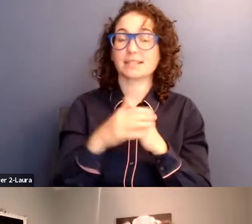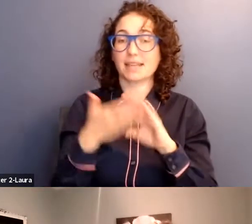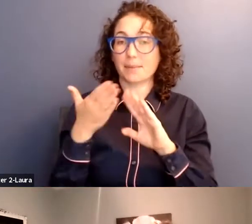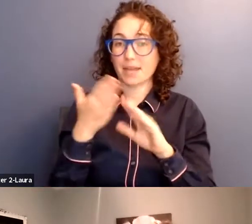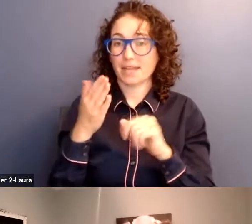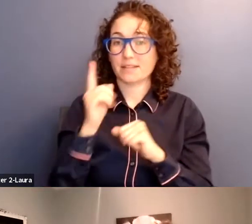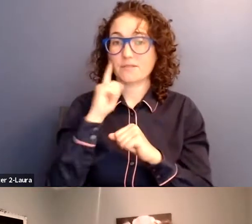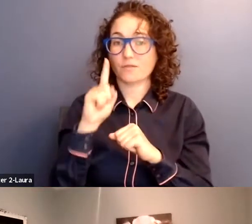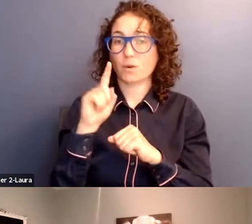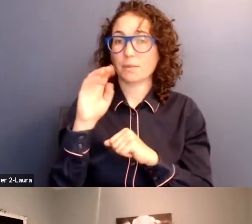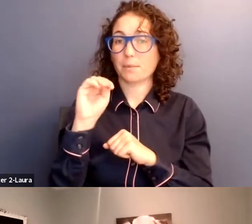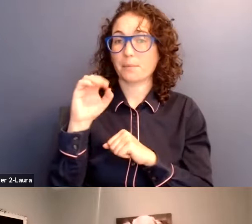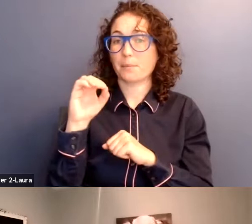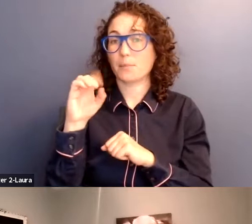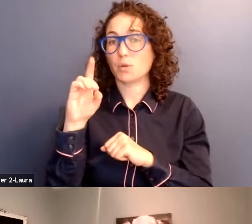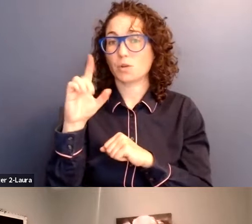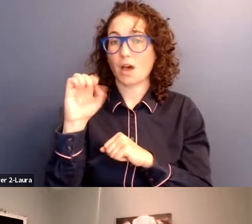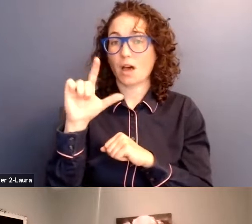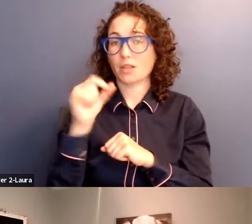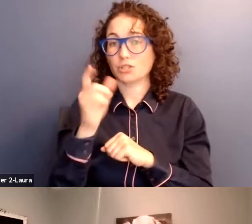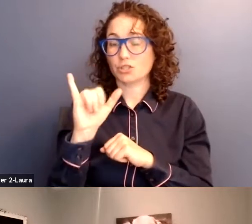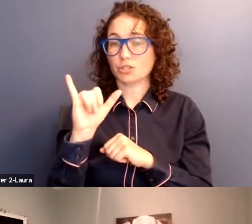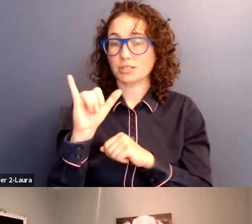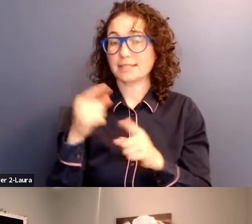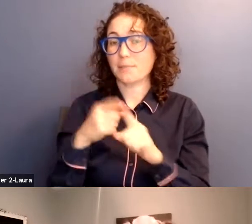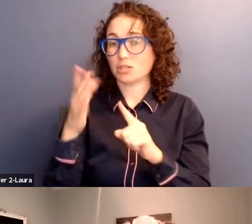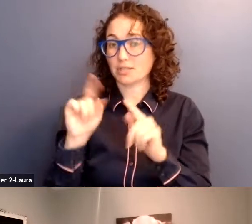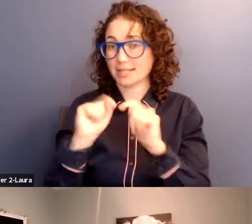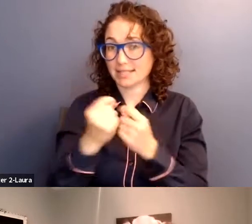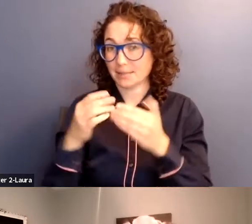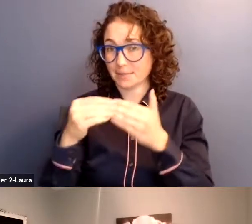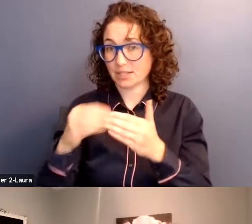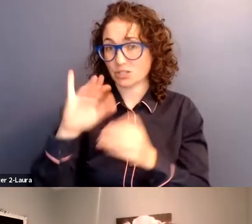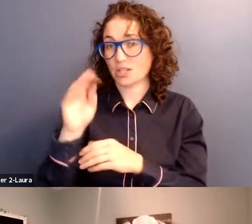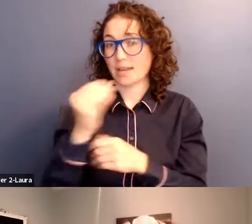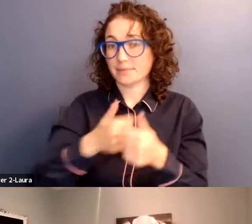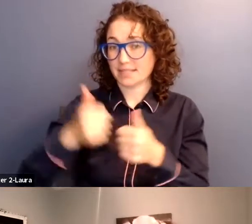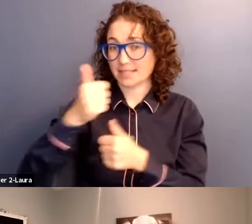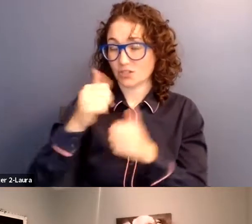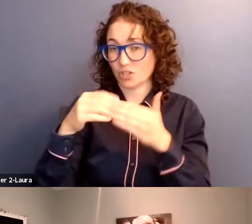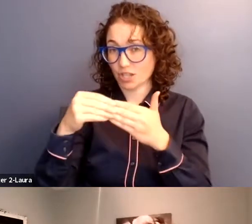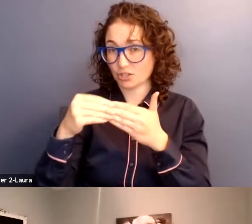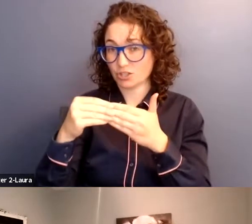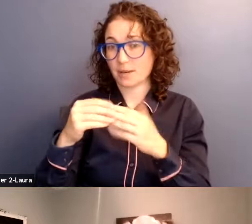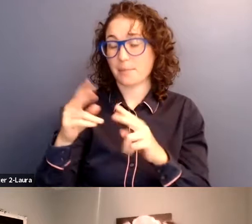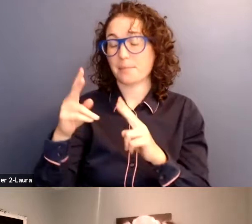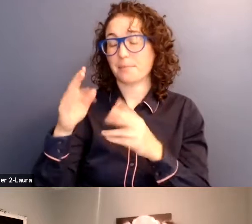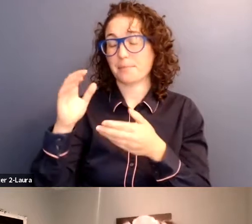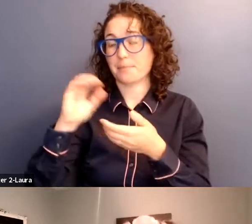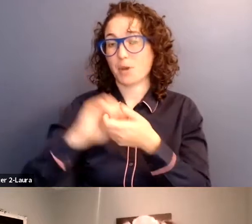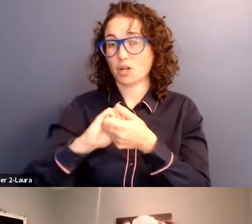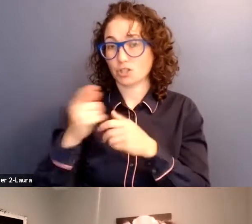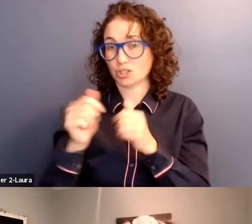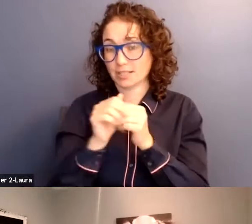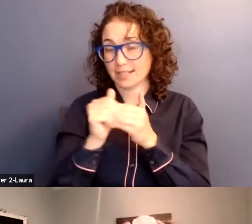and immunology specialist and team lead. She is a JAN senior leadership partner, leads the ADA team, and